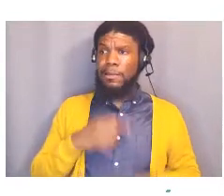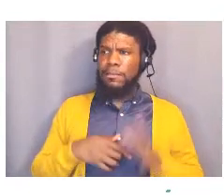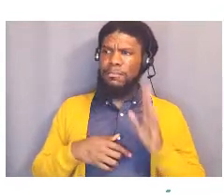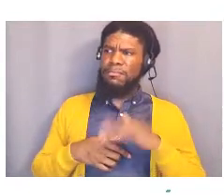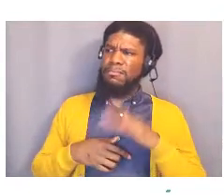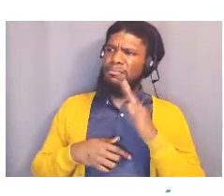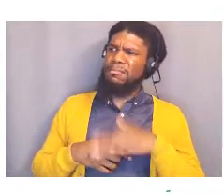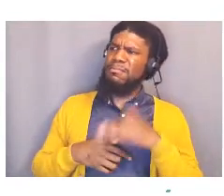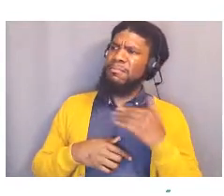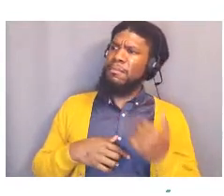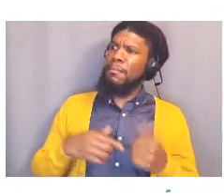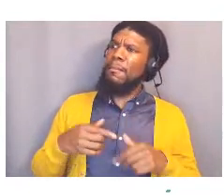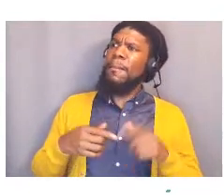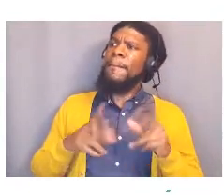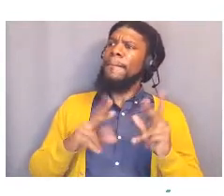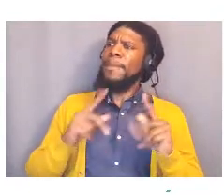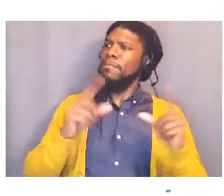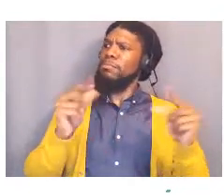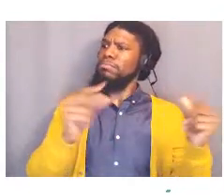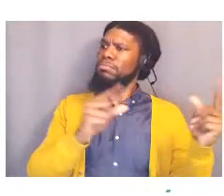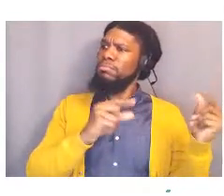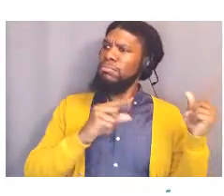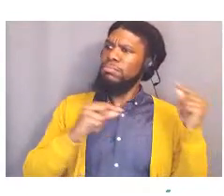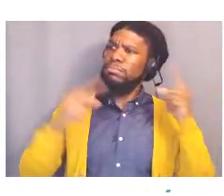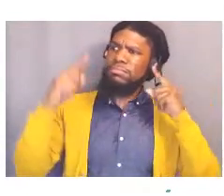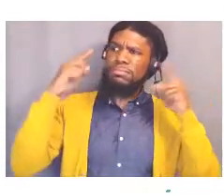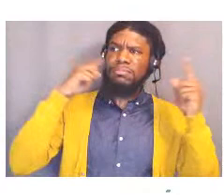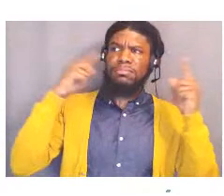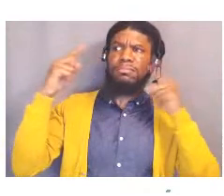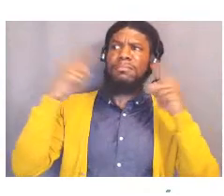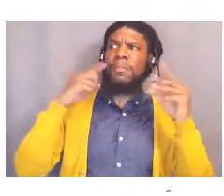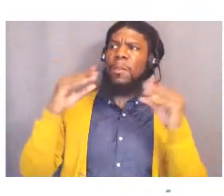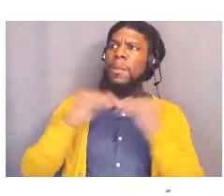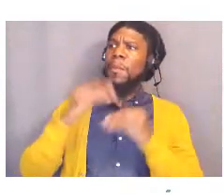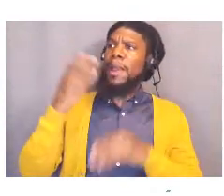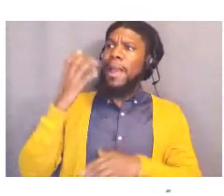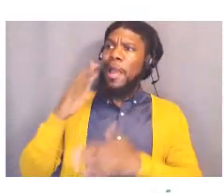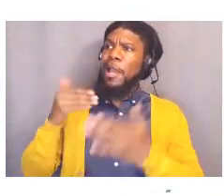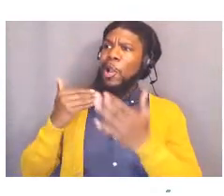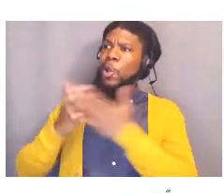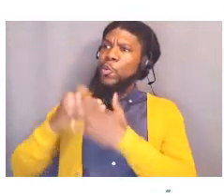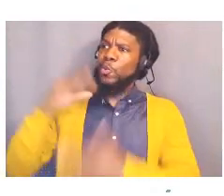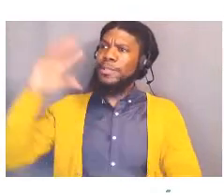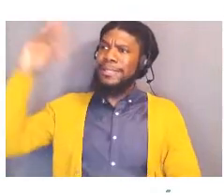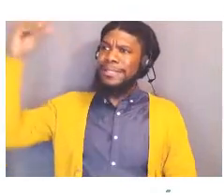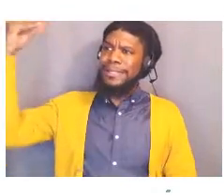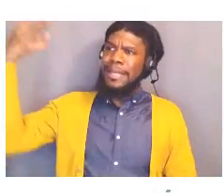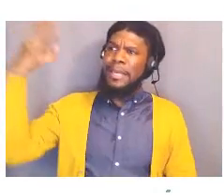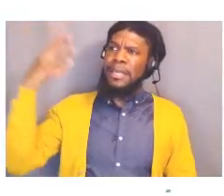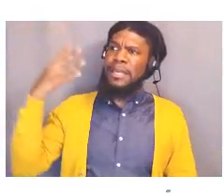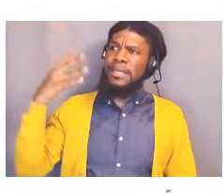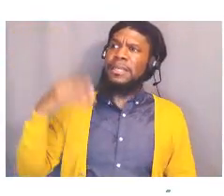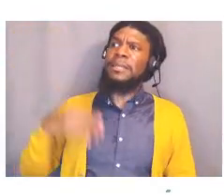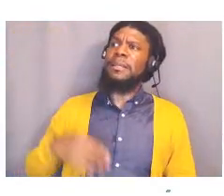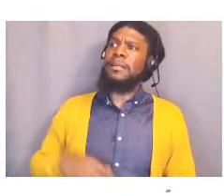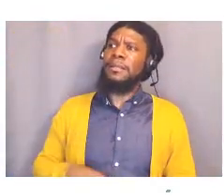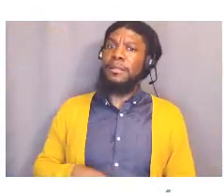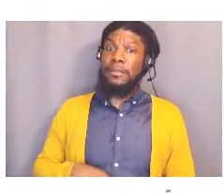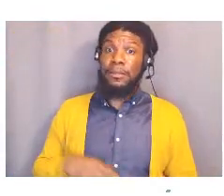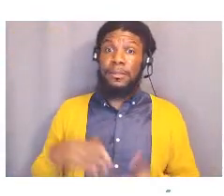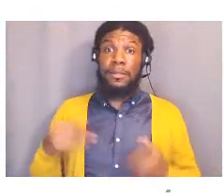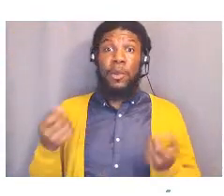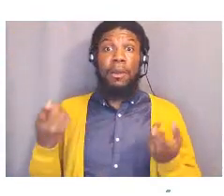and from what I've been told, it's hotter up there close to the sun." Well, that old